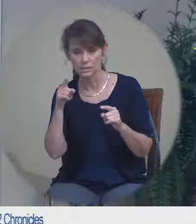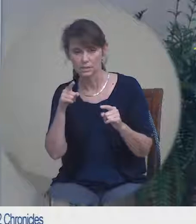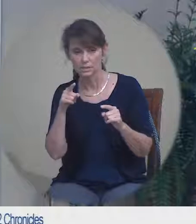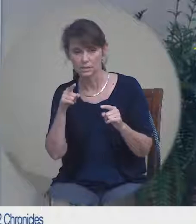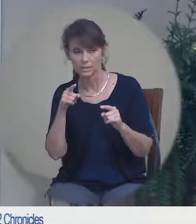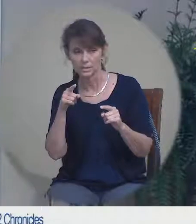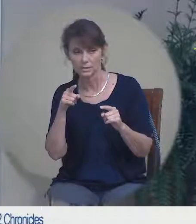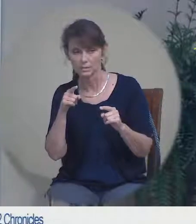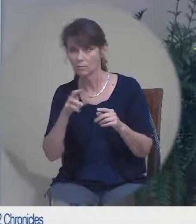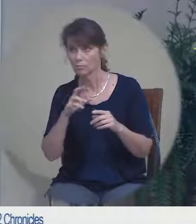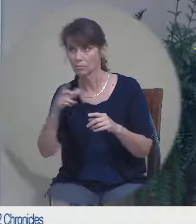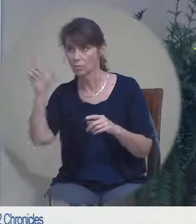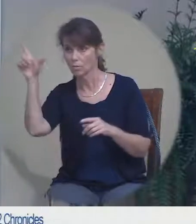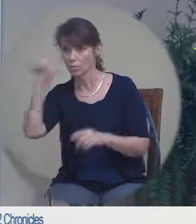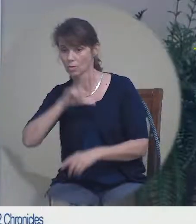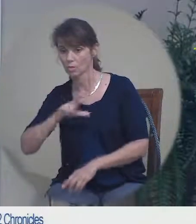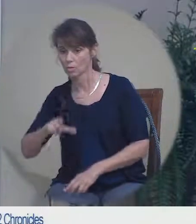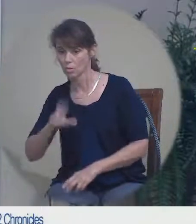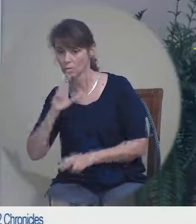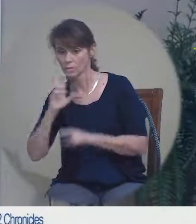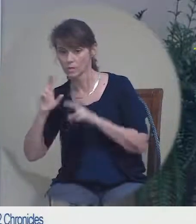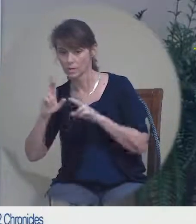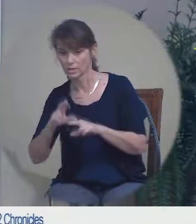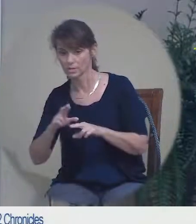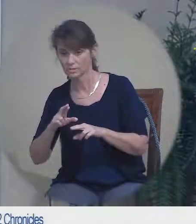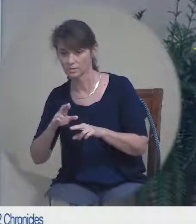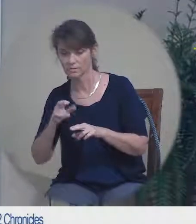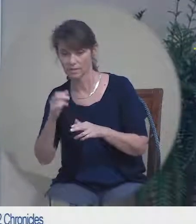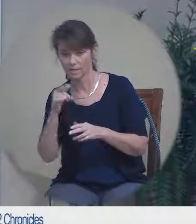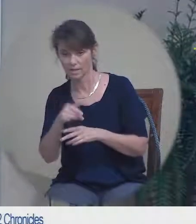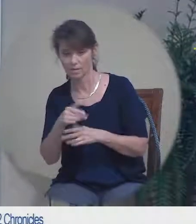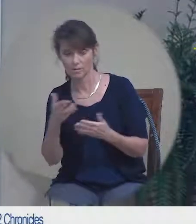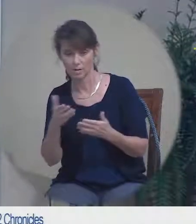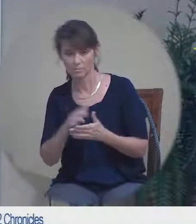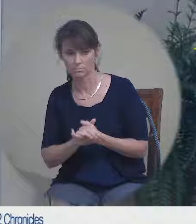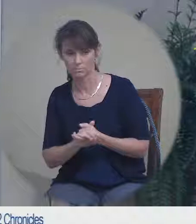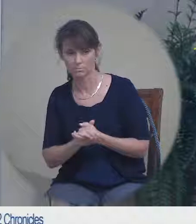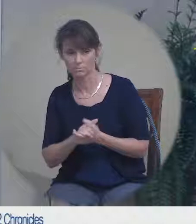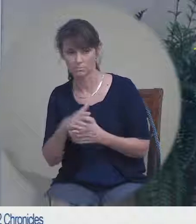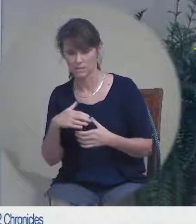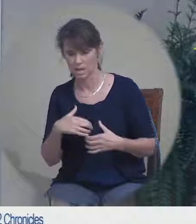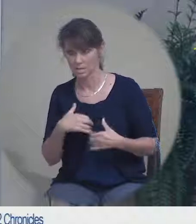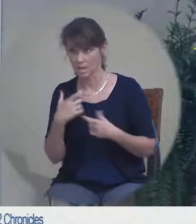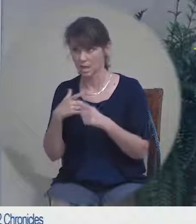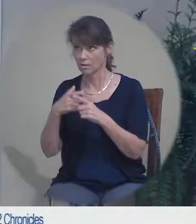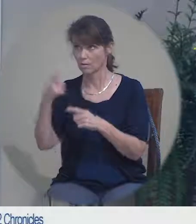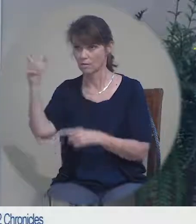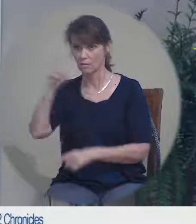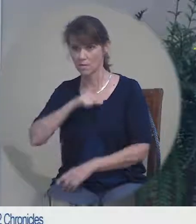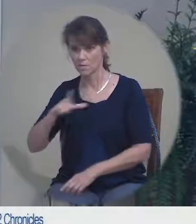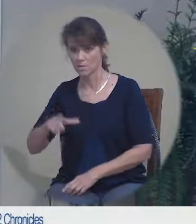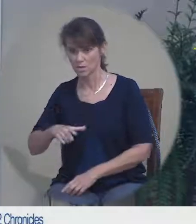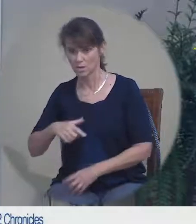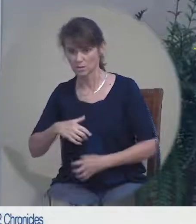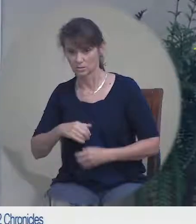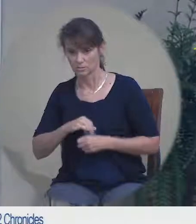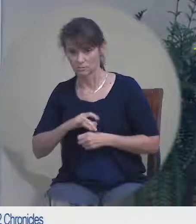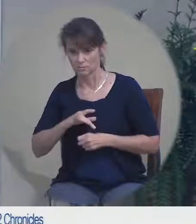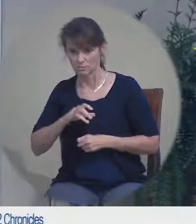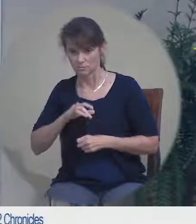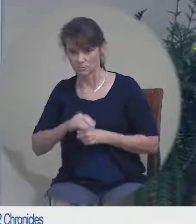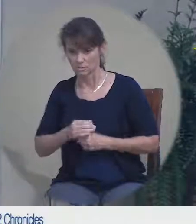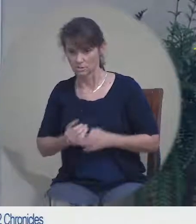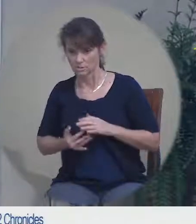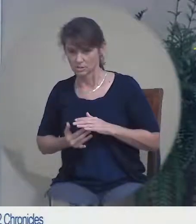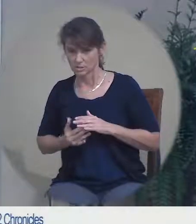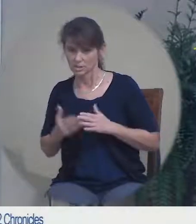reaction? Notice, look here in the text. It says, so the anger, verse 3, of the Lord kindled against Israel, and he